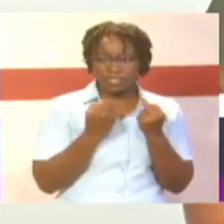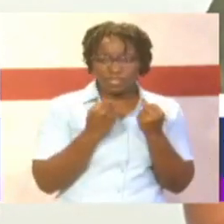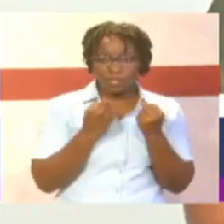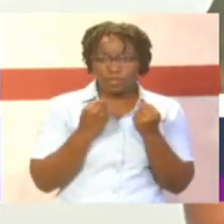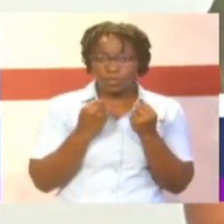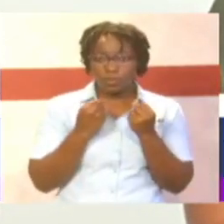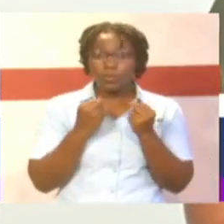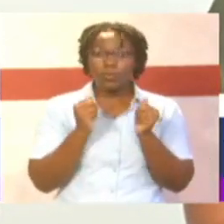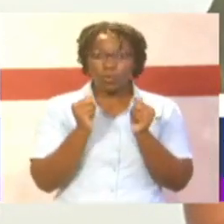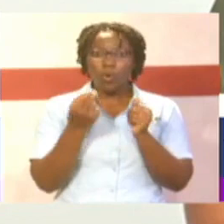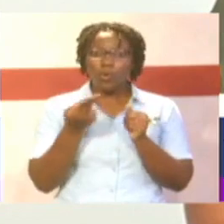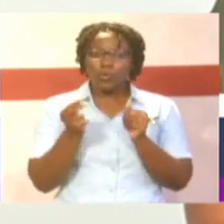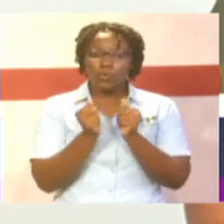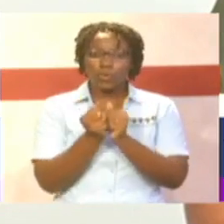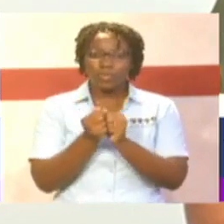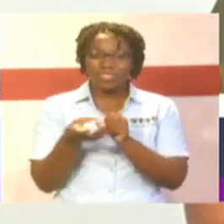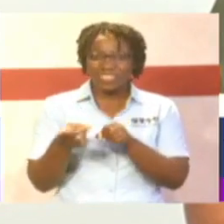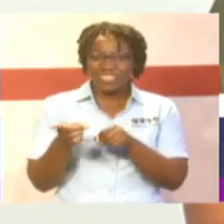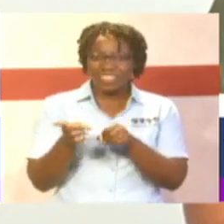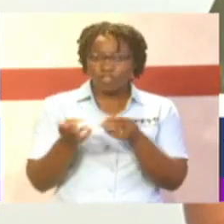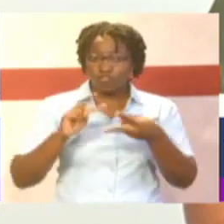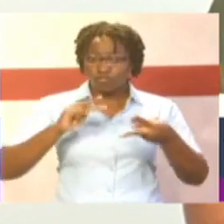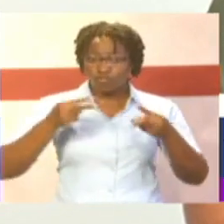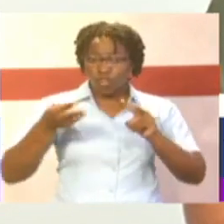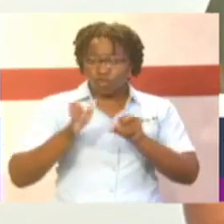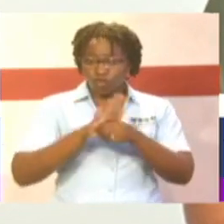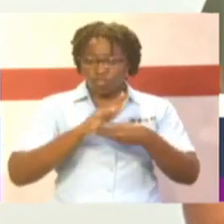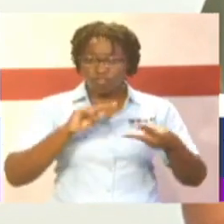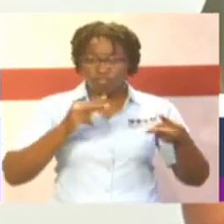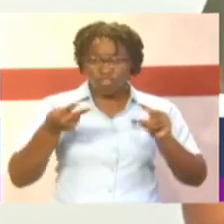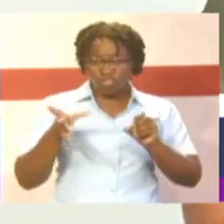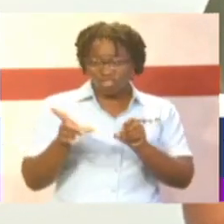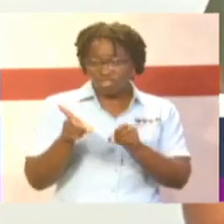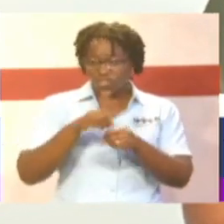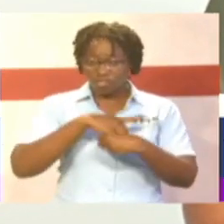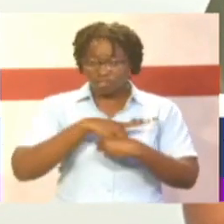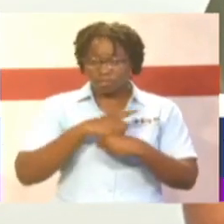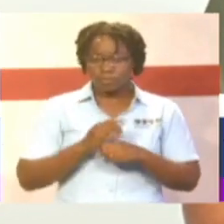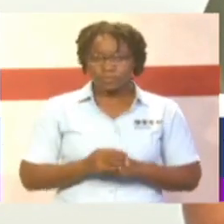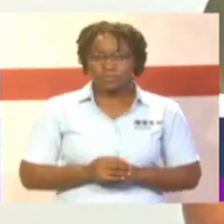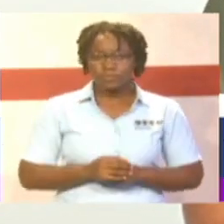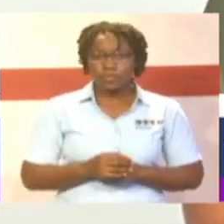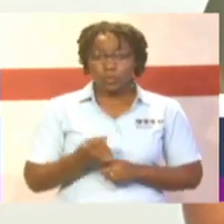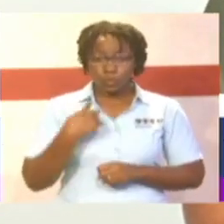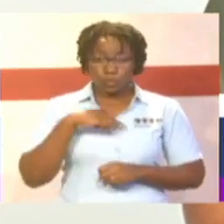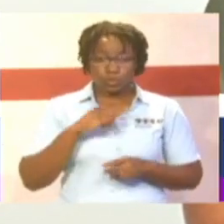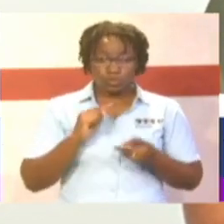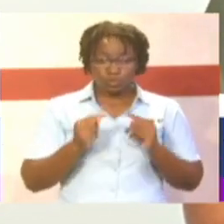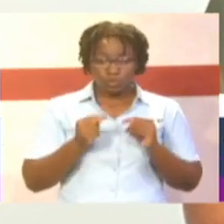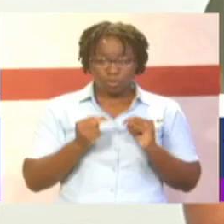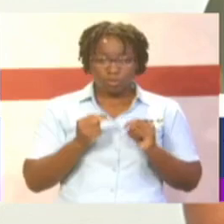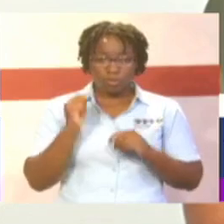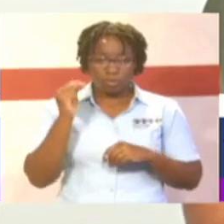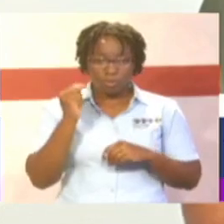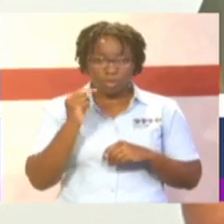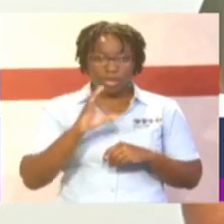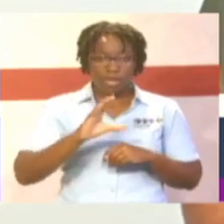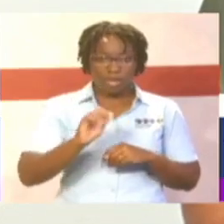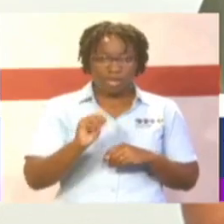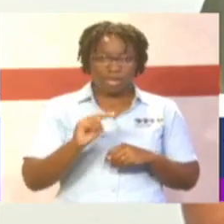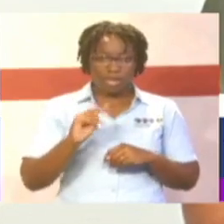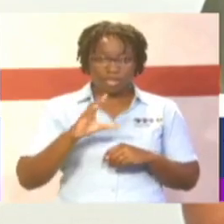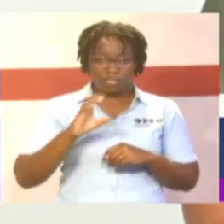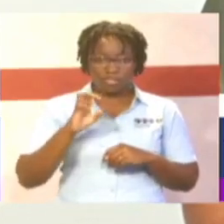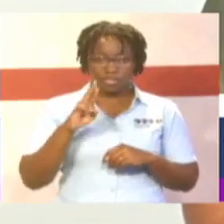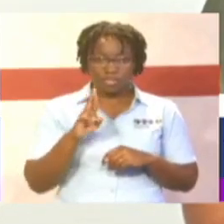with the Delta variant, which is currently in our community. We at the Trinidad and Tobago Cancer Society always remind the